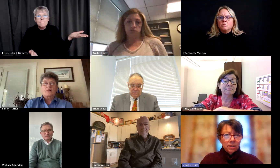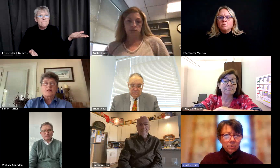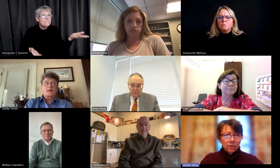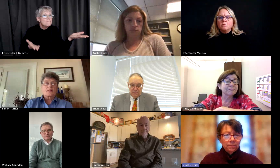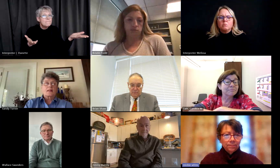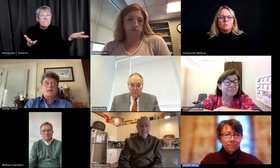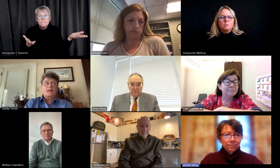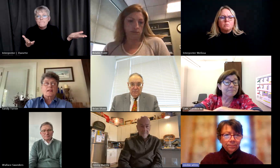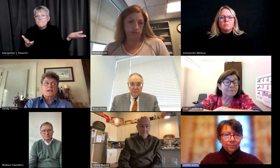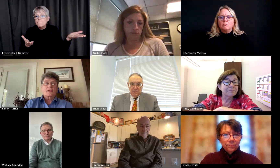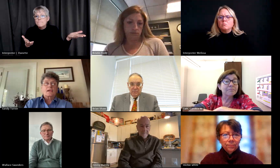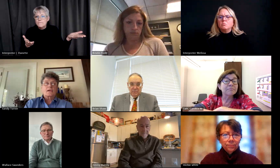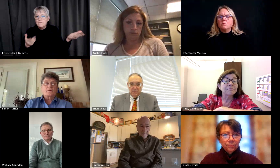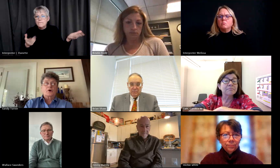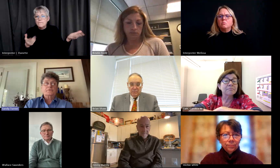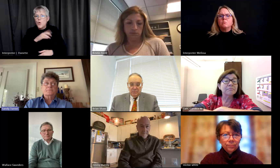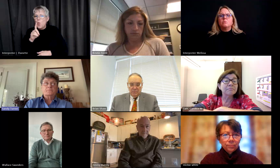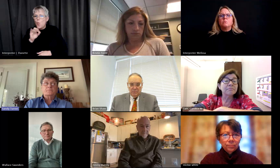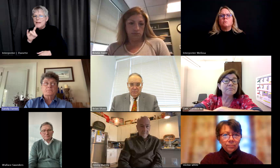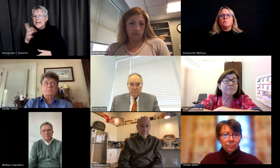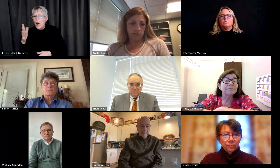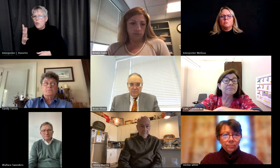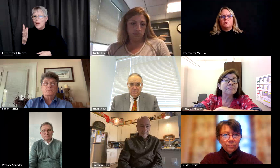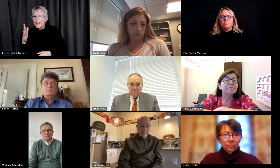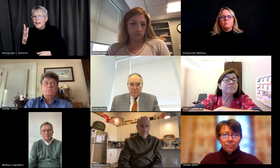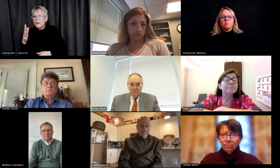Oh, we did already. Pardon?